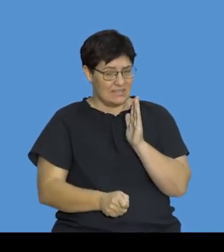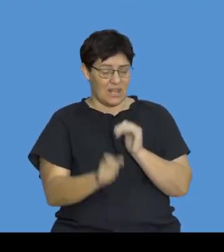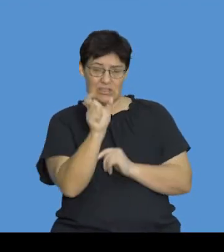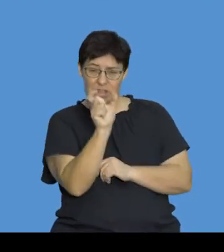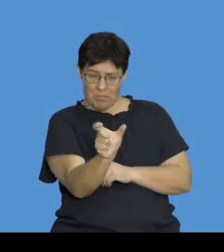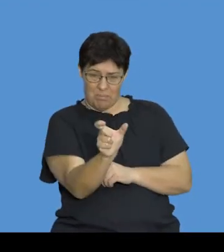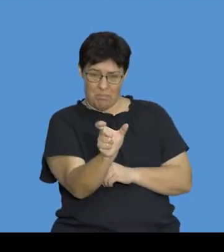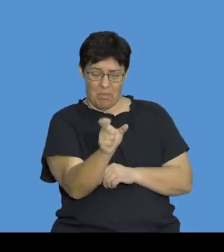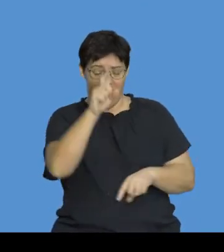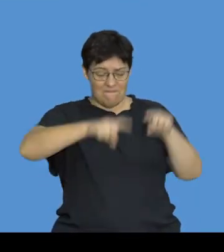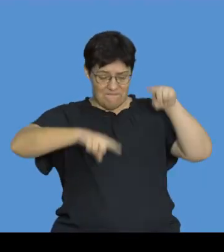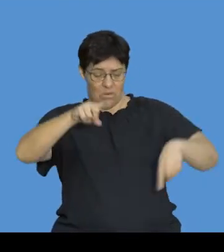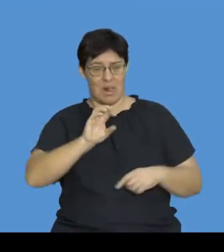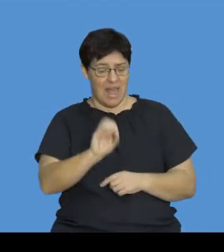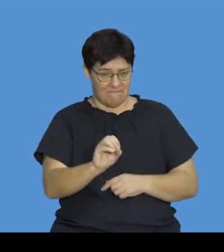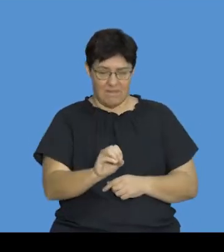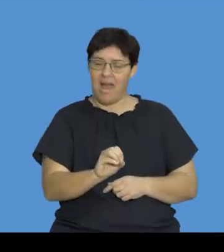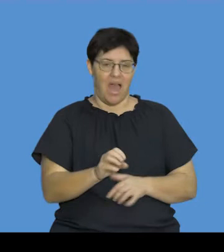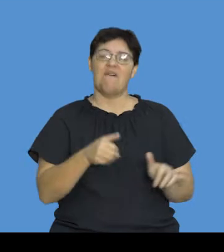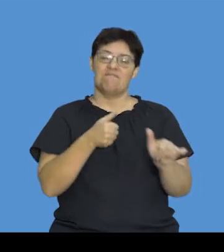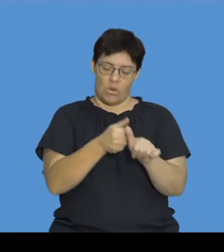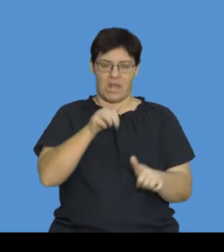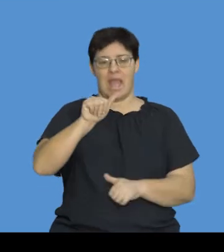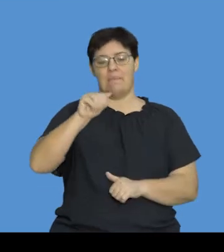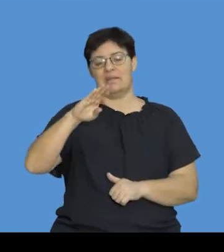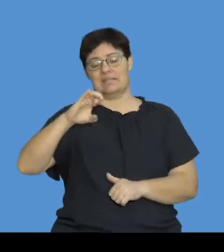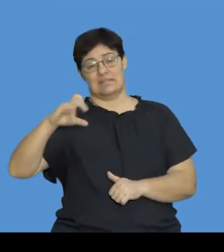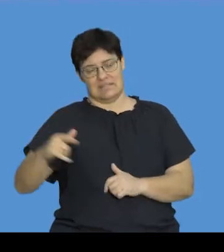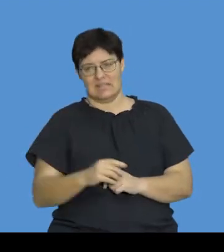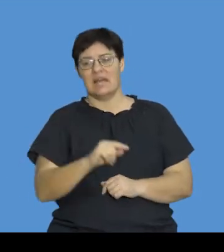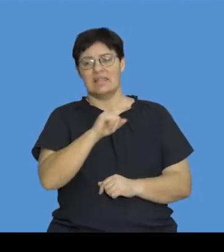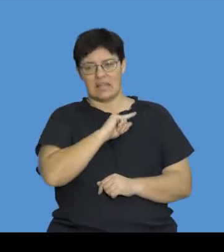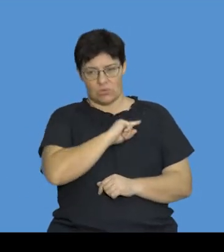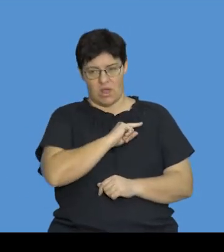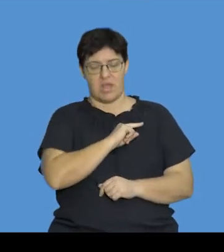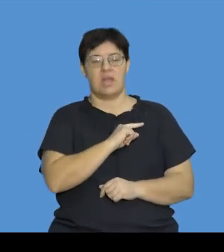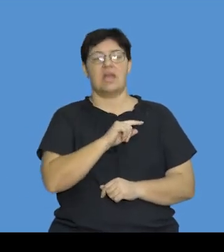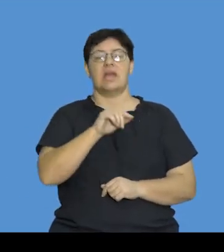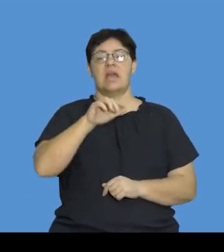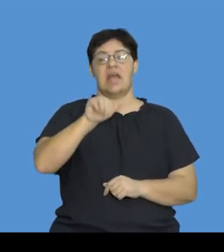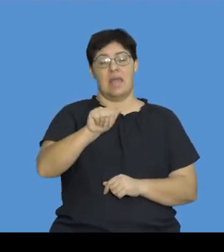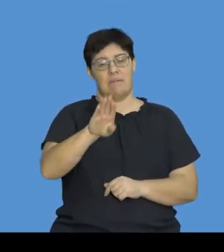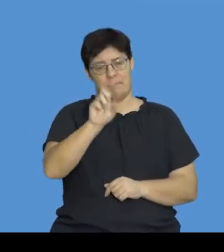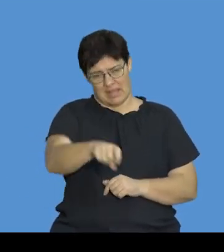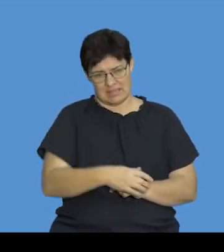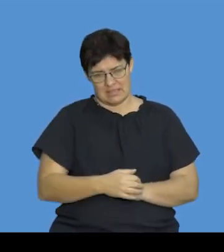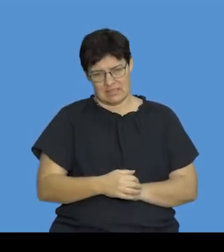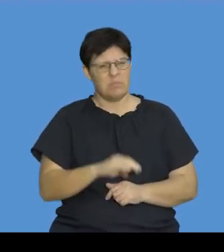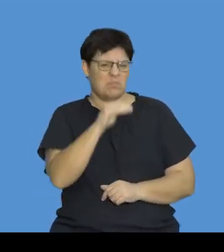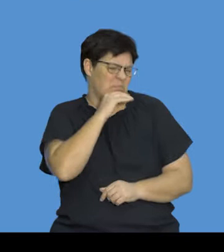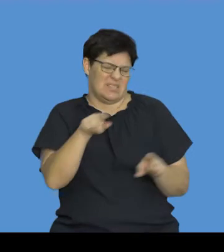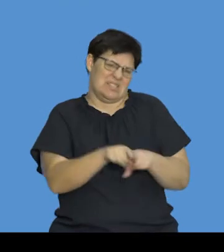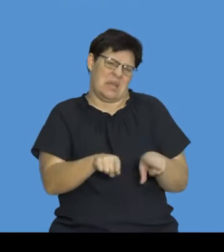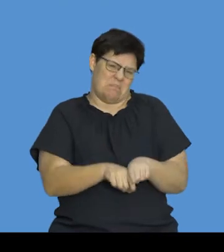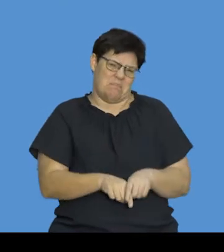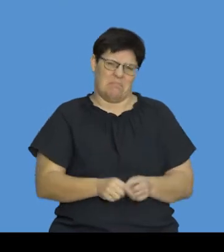that has variables, we normally follow alphabetical order, right? Hence, this is supposed to be AB, which is the same as